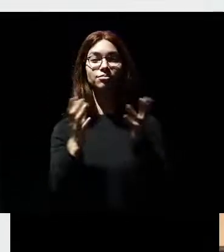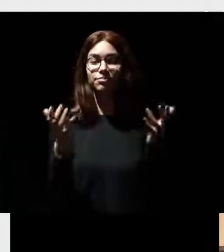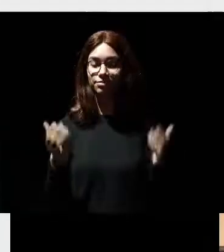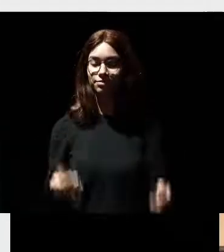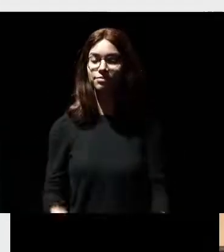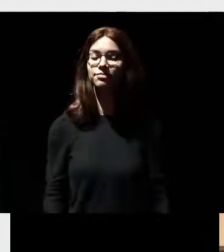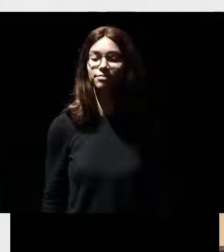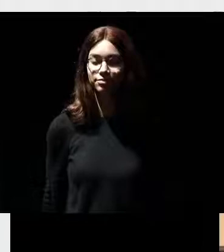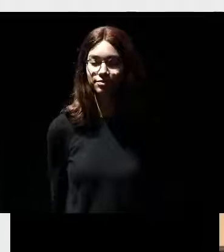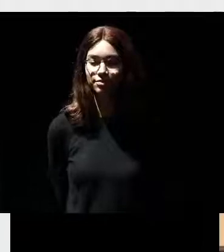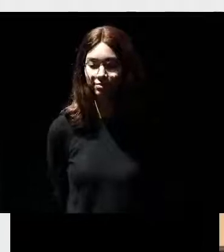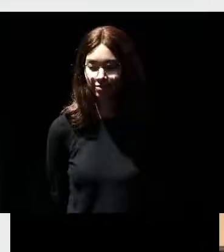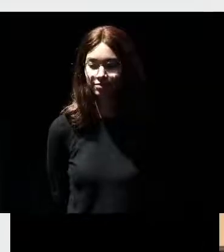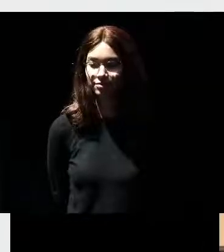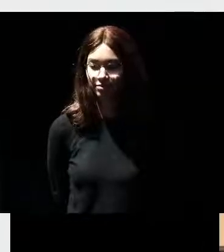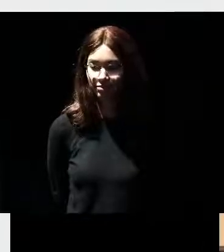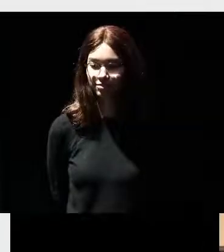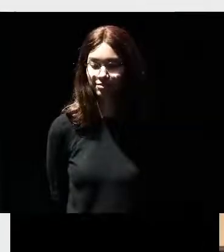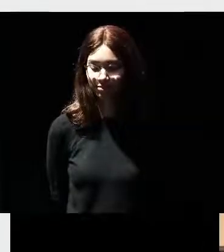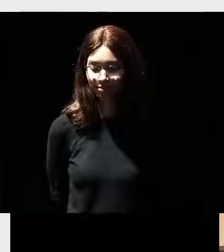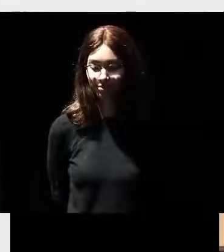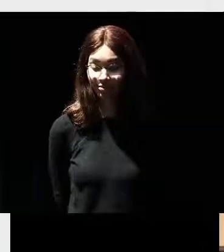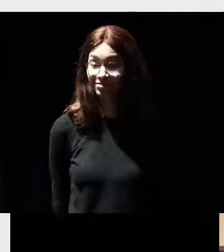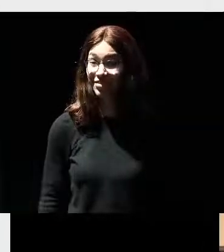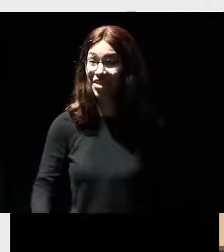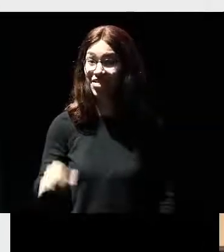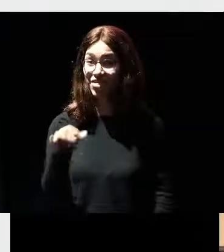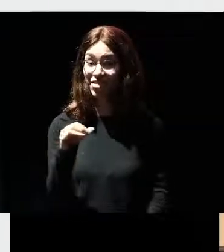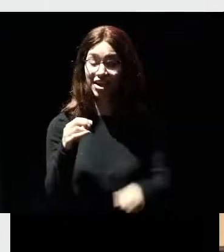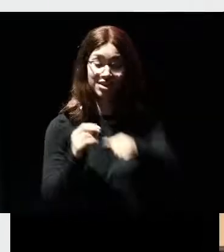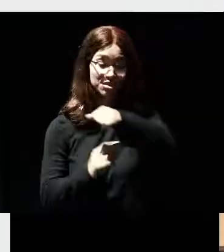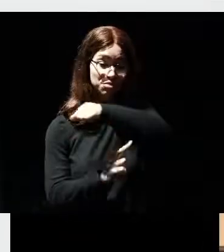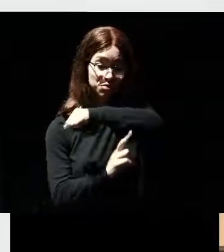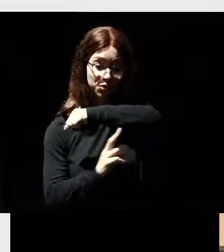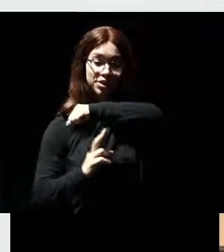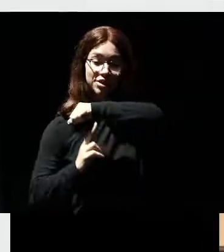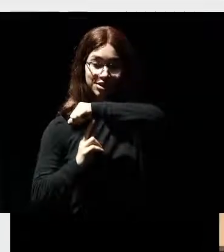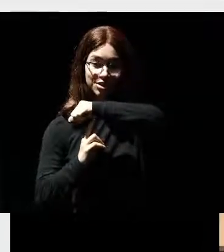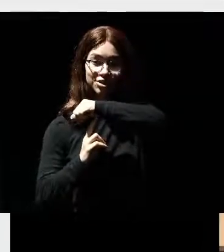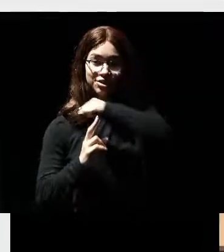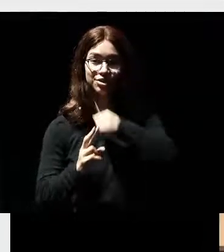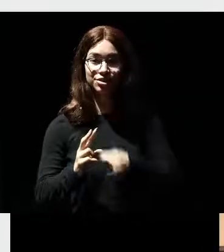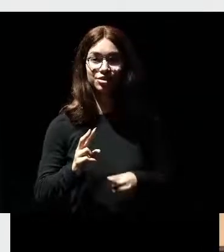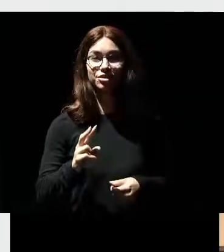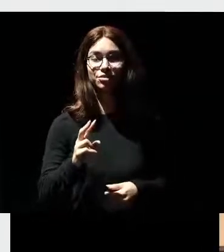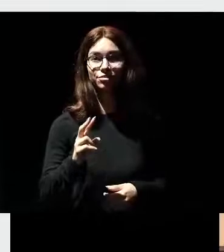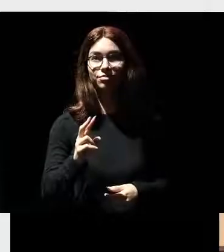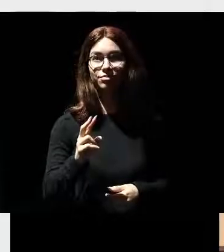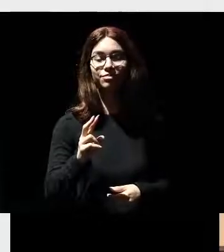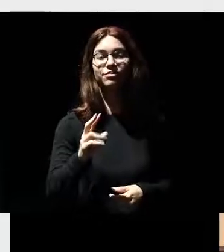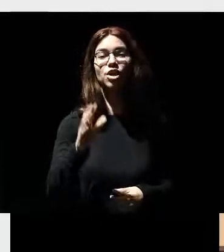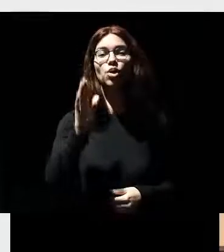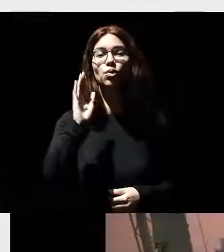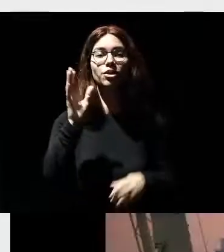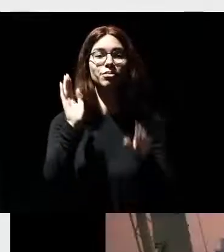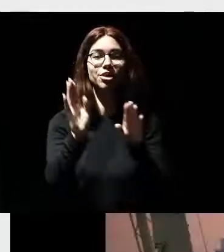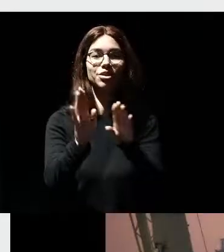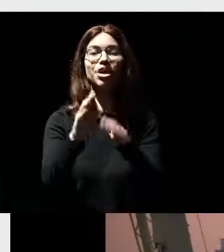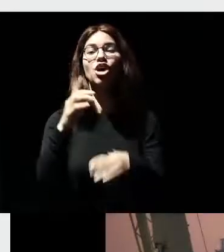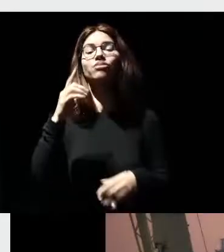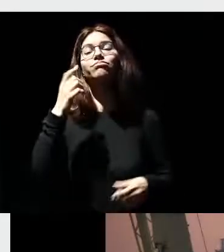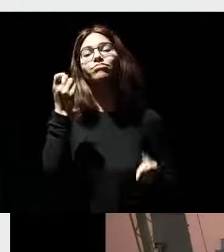The bridge is going to certainly be lit up. The torch will cross it in 2028 for the